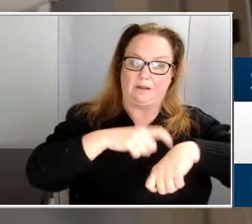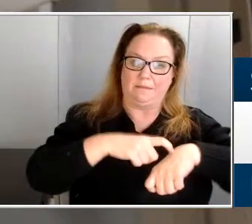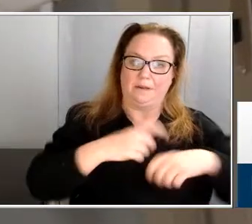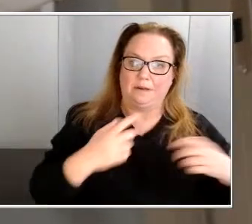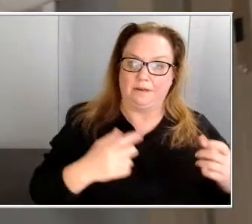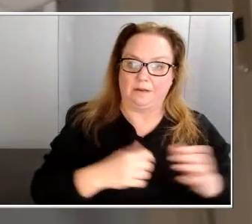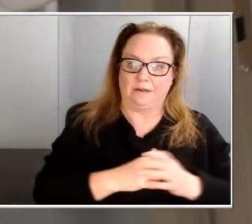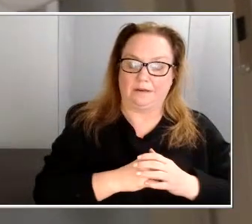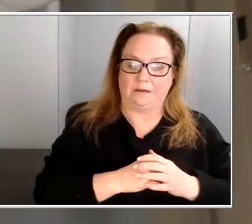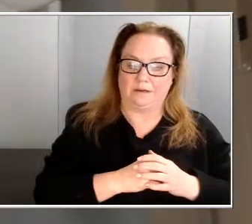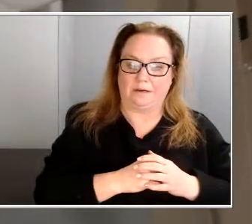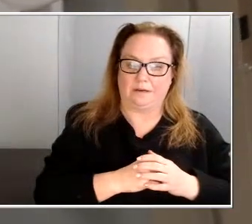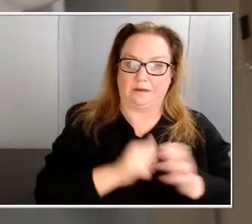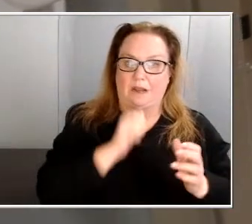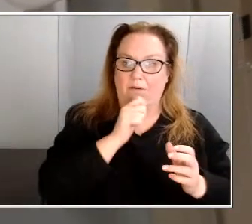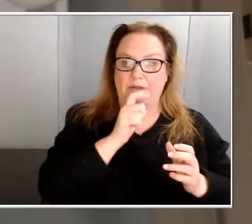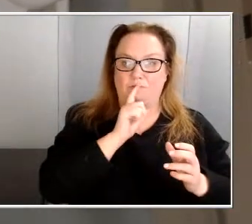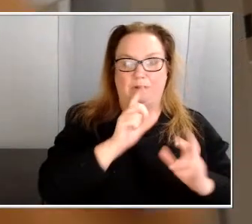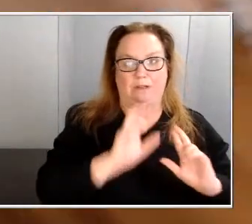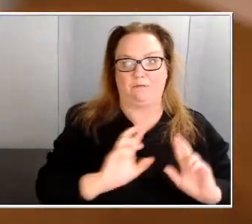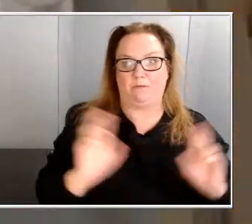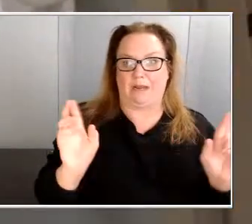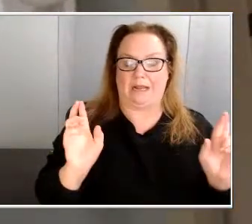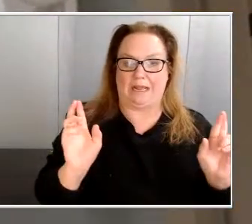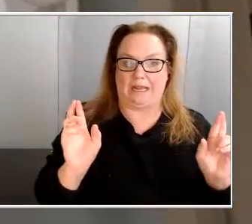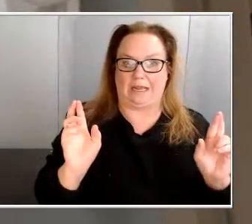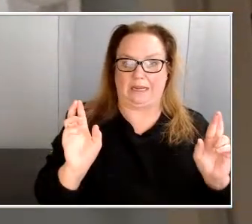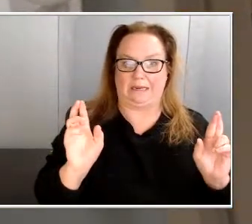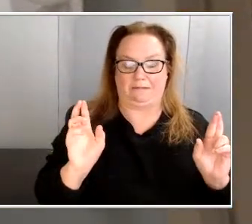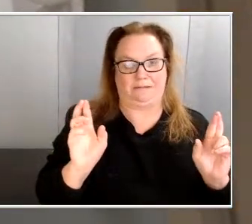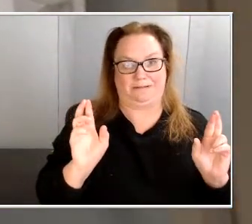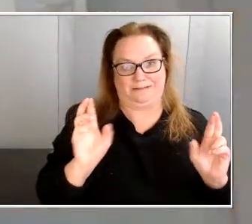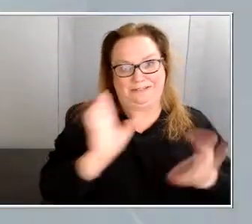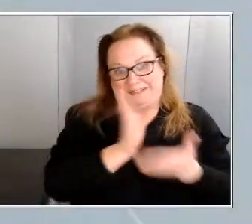but I wasn't really ready to hang it up yet.